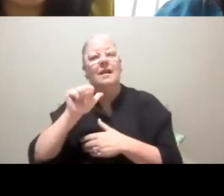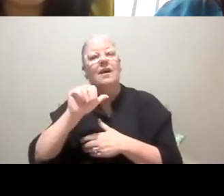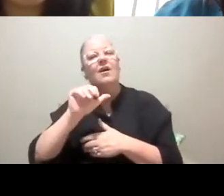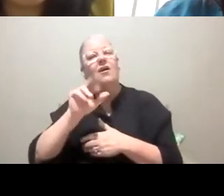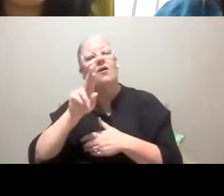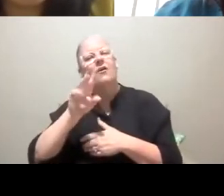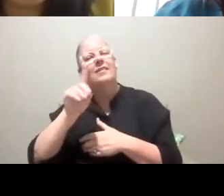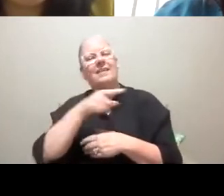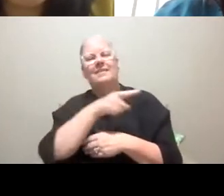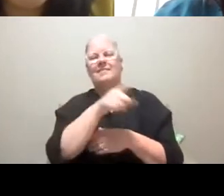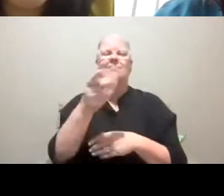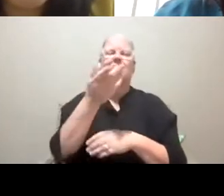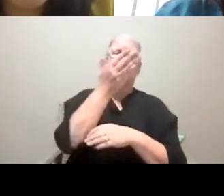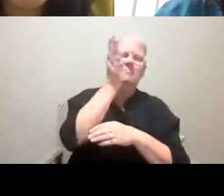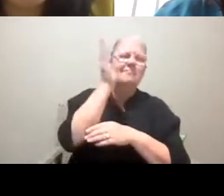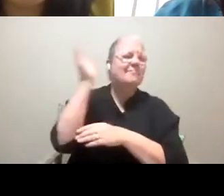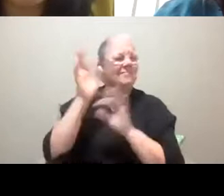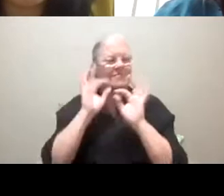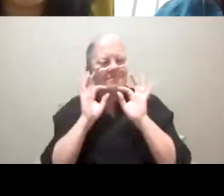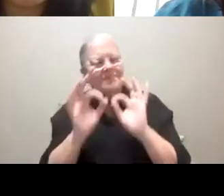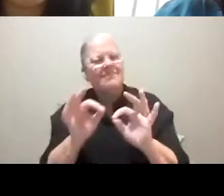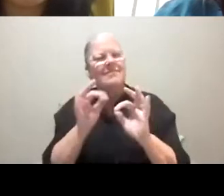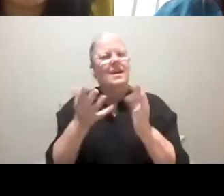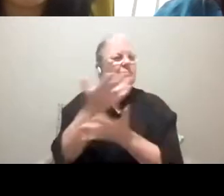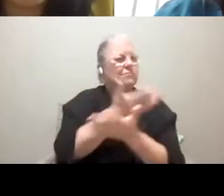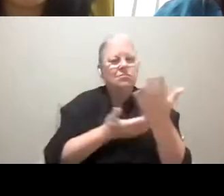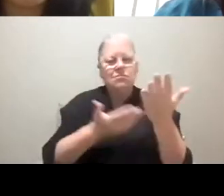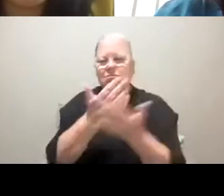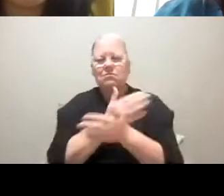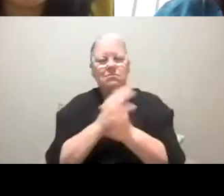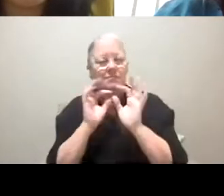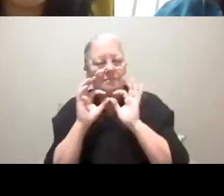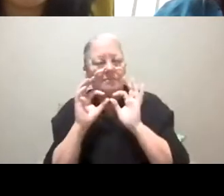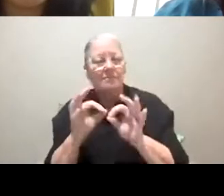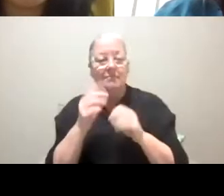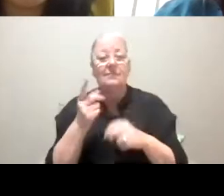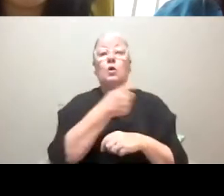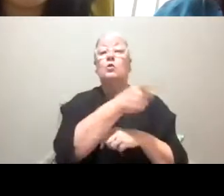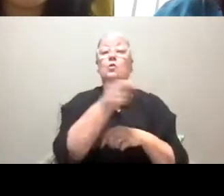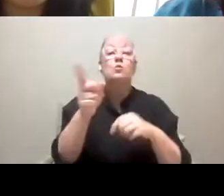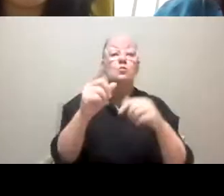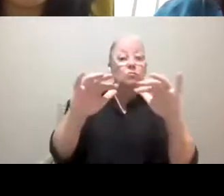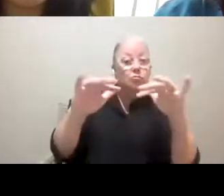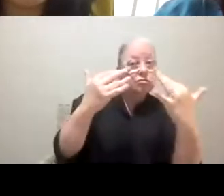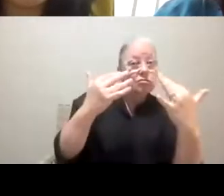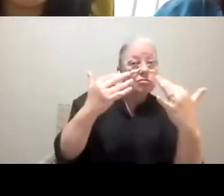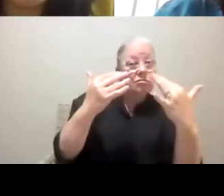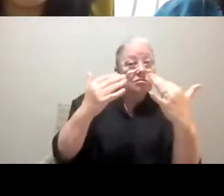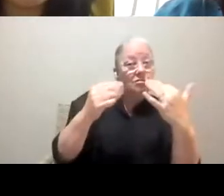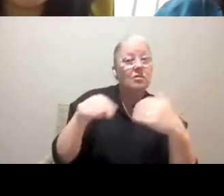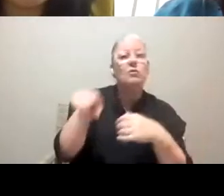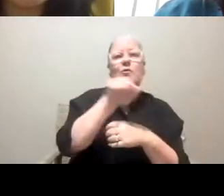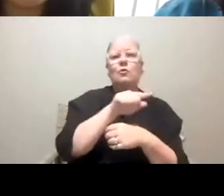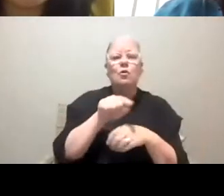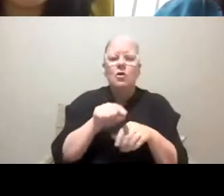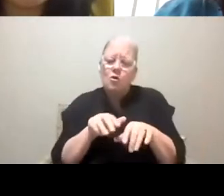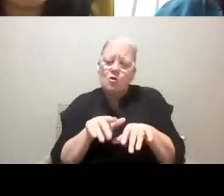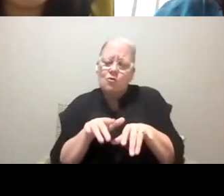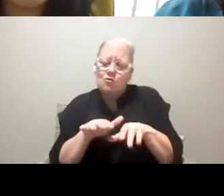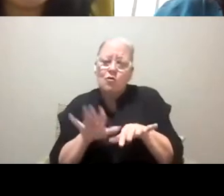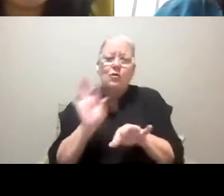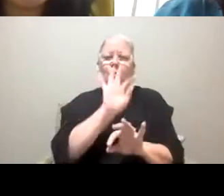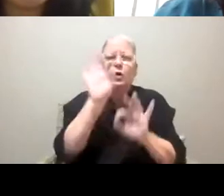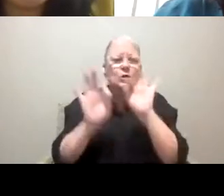of our audience for being so engaged and you know, for posing those